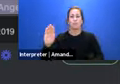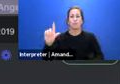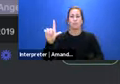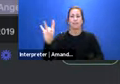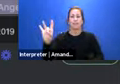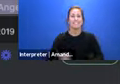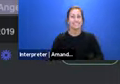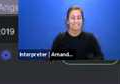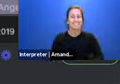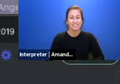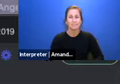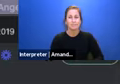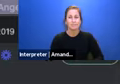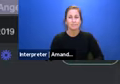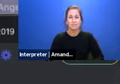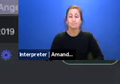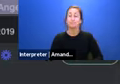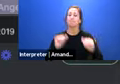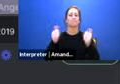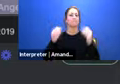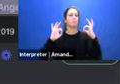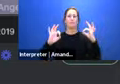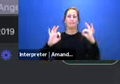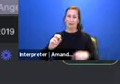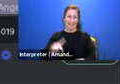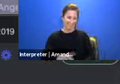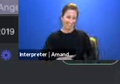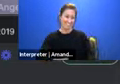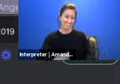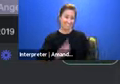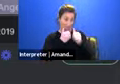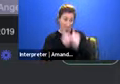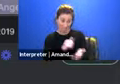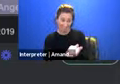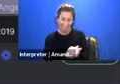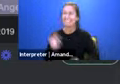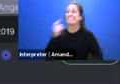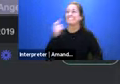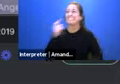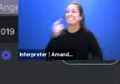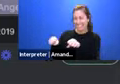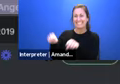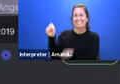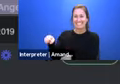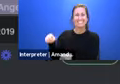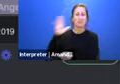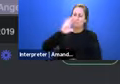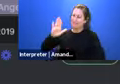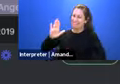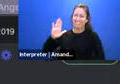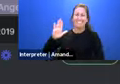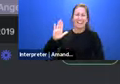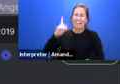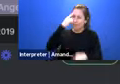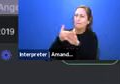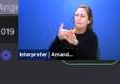Are we gonna meet that date? If we're putting that out there. Yes, sir, we will meet and beat that date, actually. That's